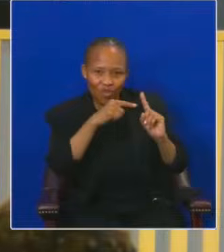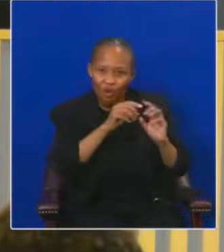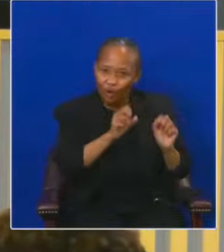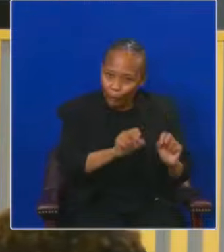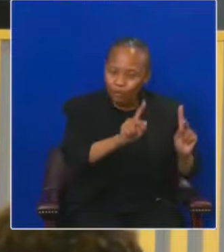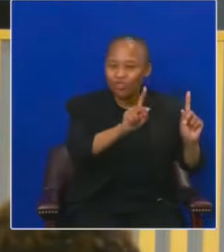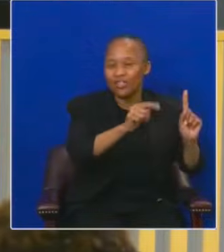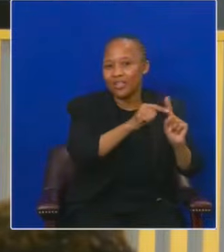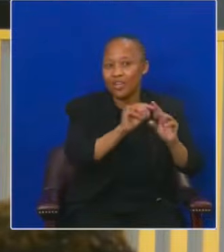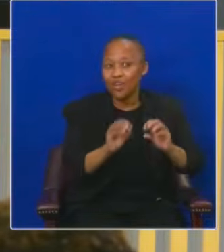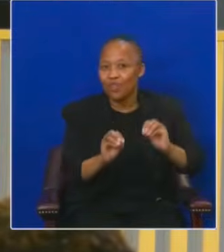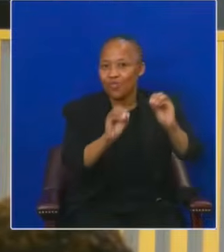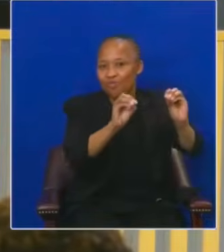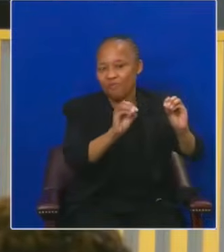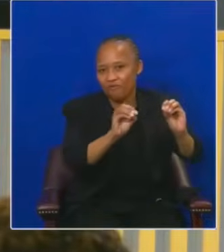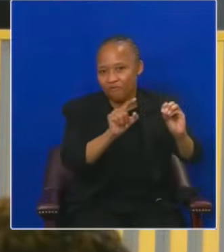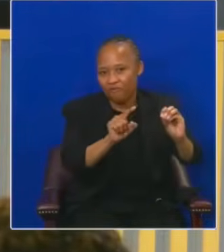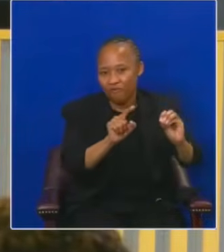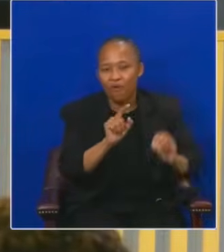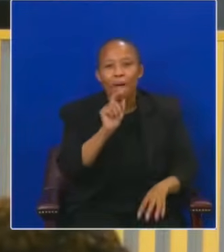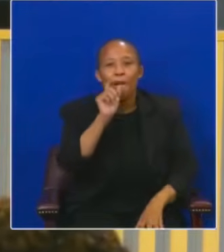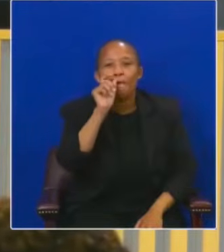Mr. Bushugha was there,